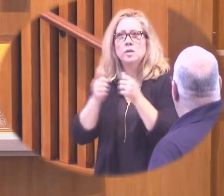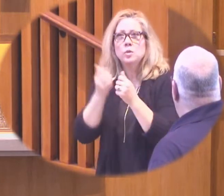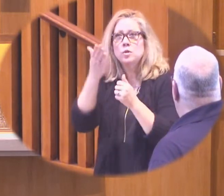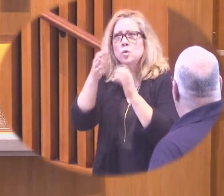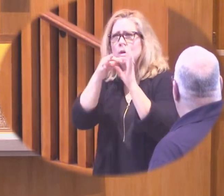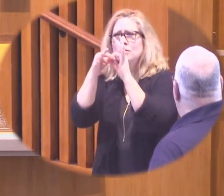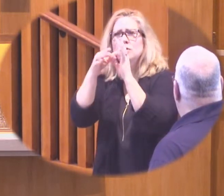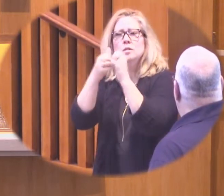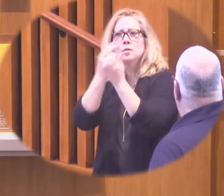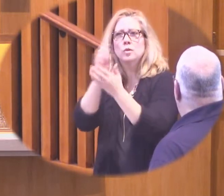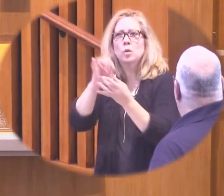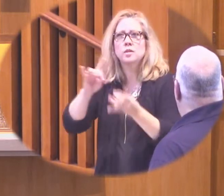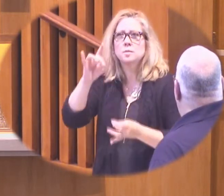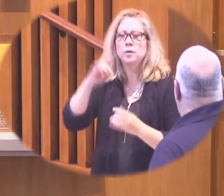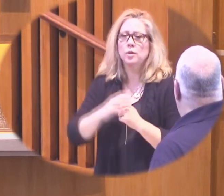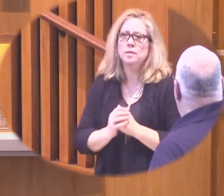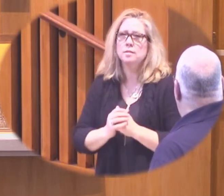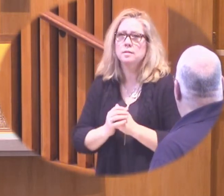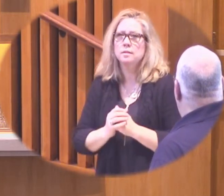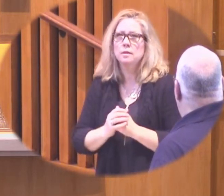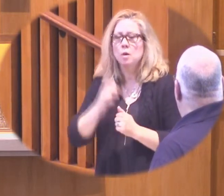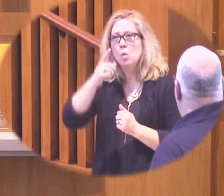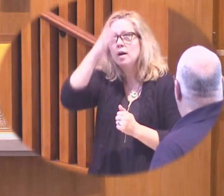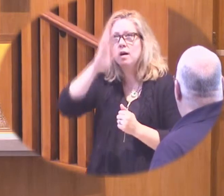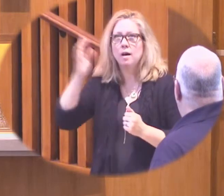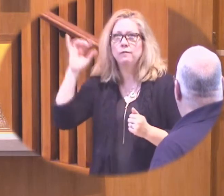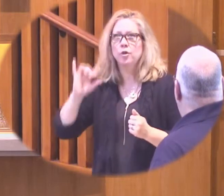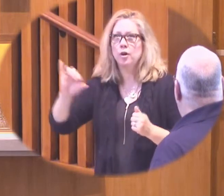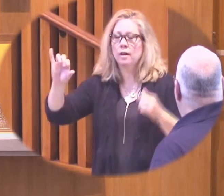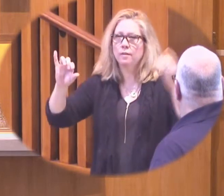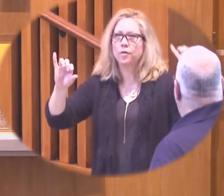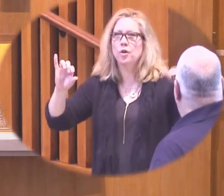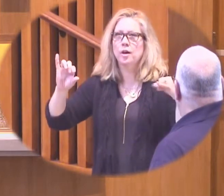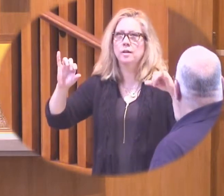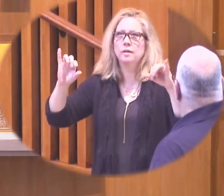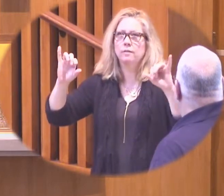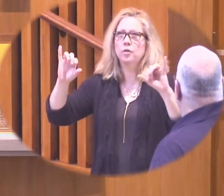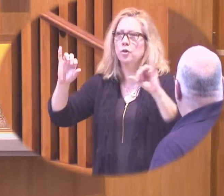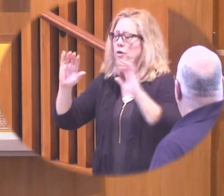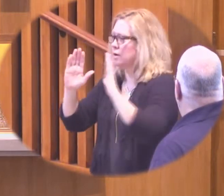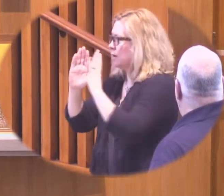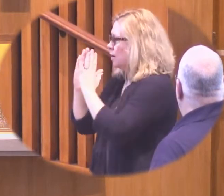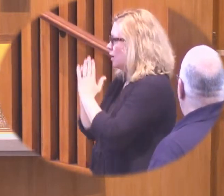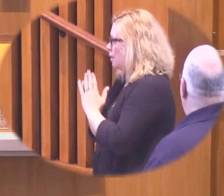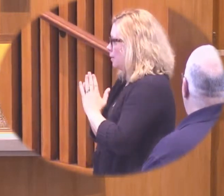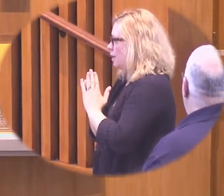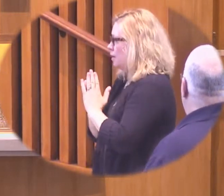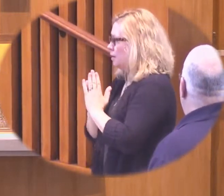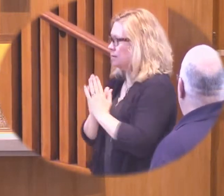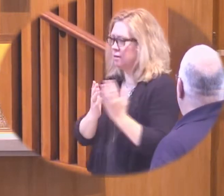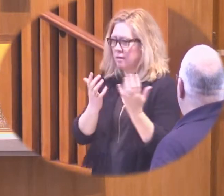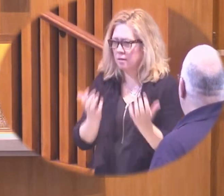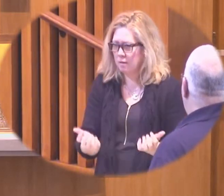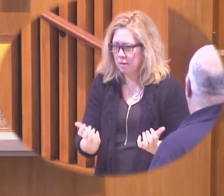in the unity of the Holy Spirit, one God, forever and ever.